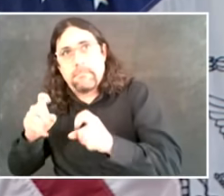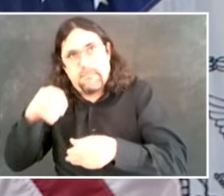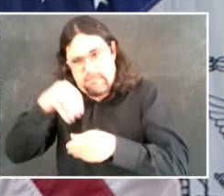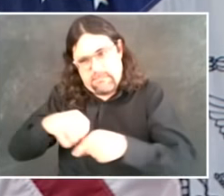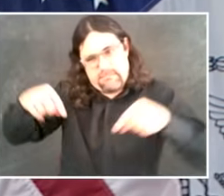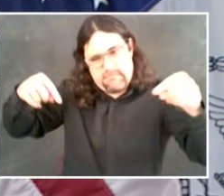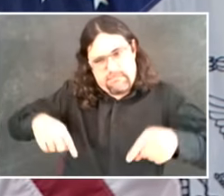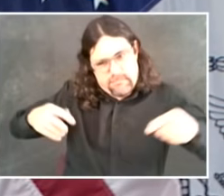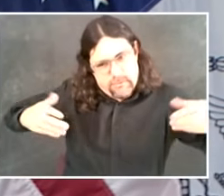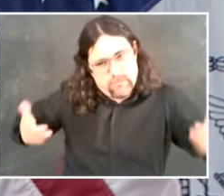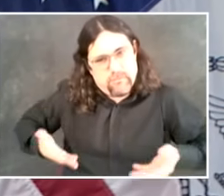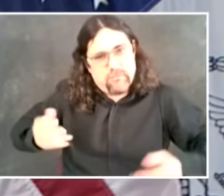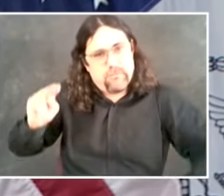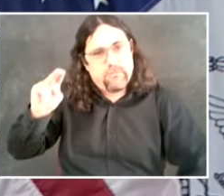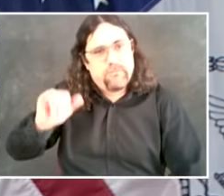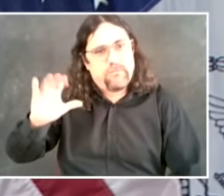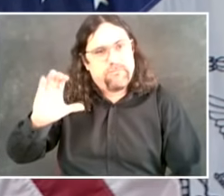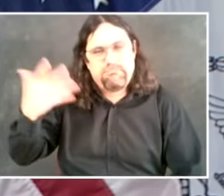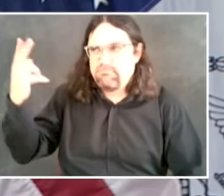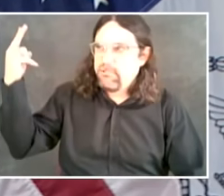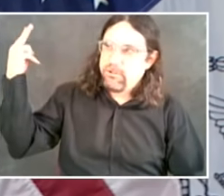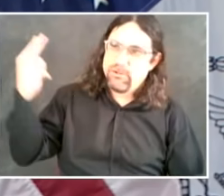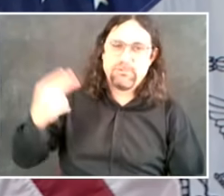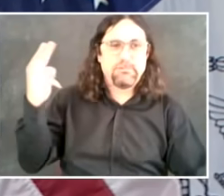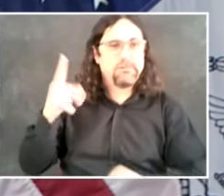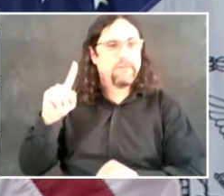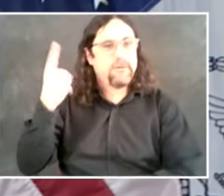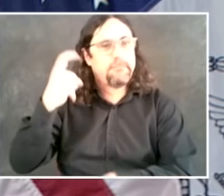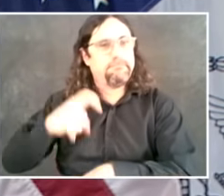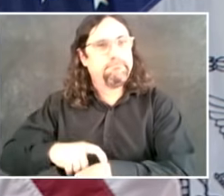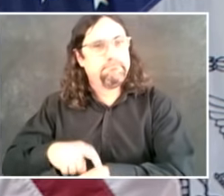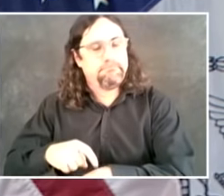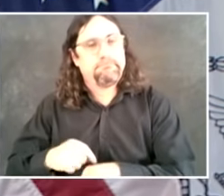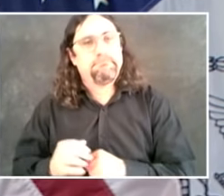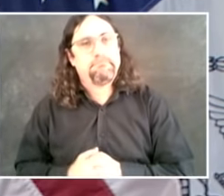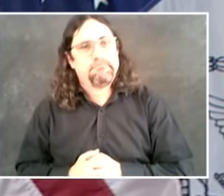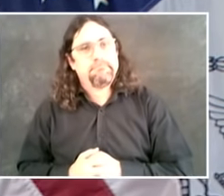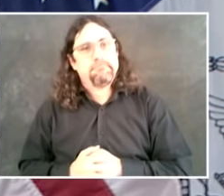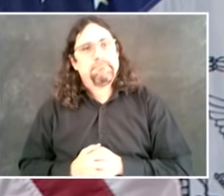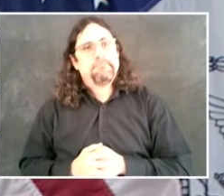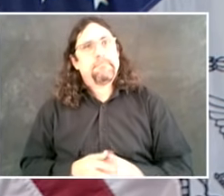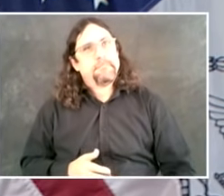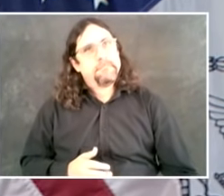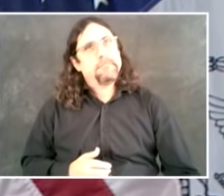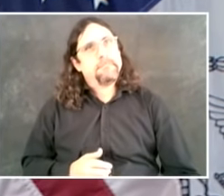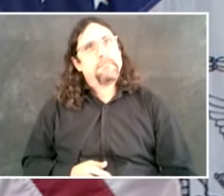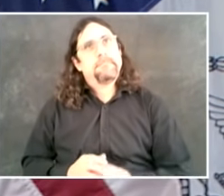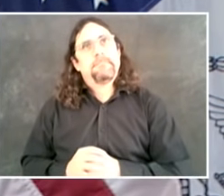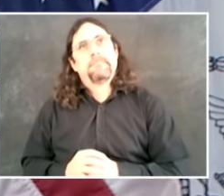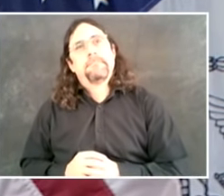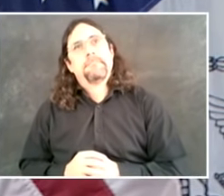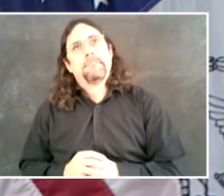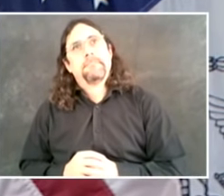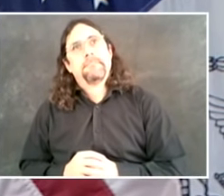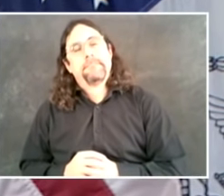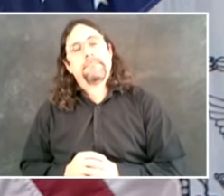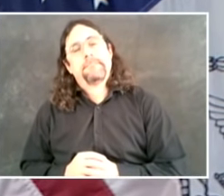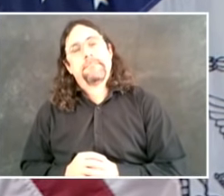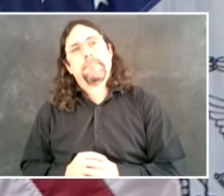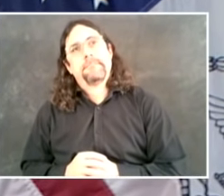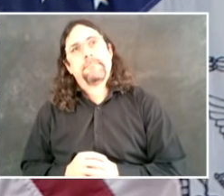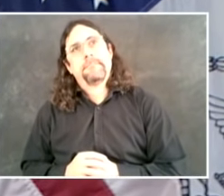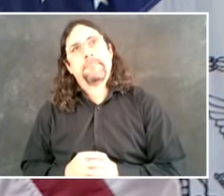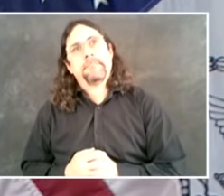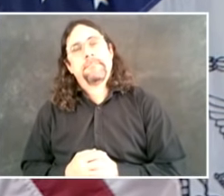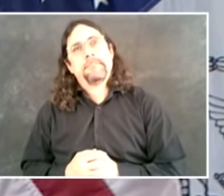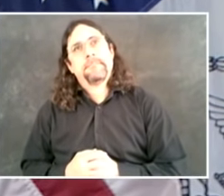because this was not a place like so many other parts of America that thought we had to have our own medical supplies and medical equipment built right here. But